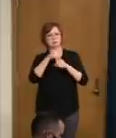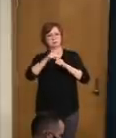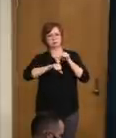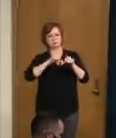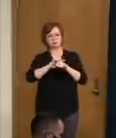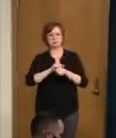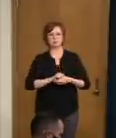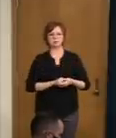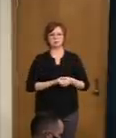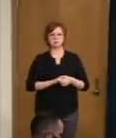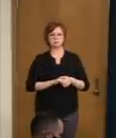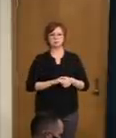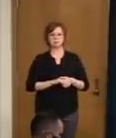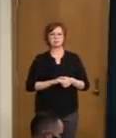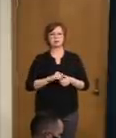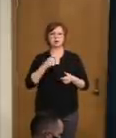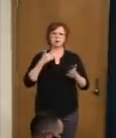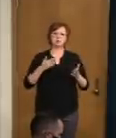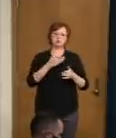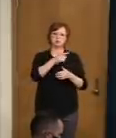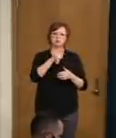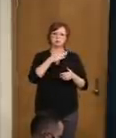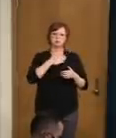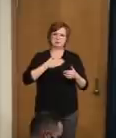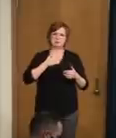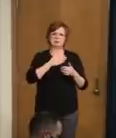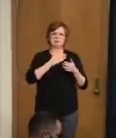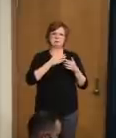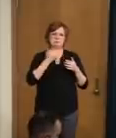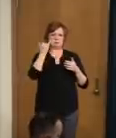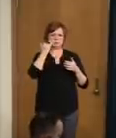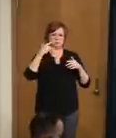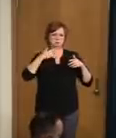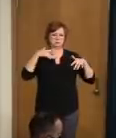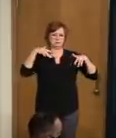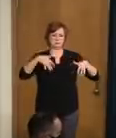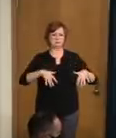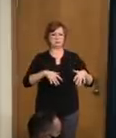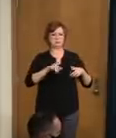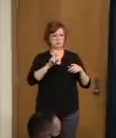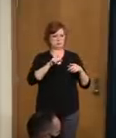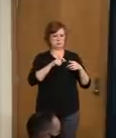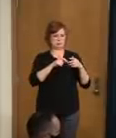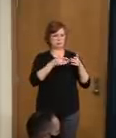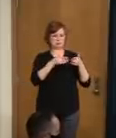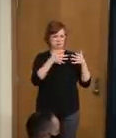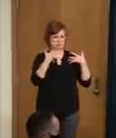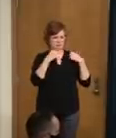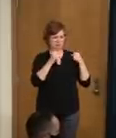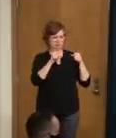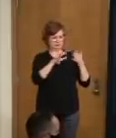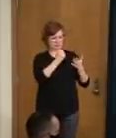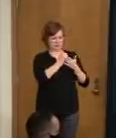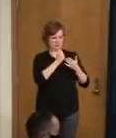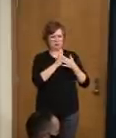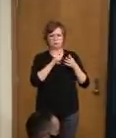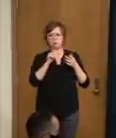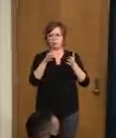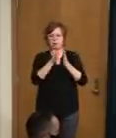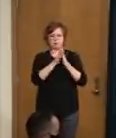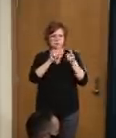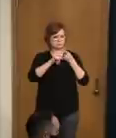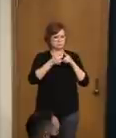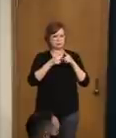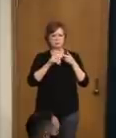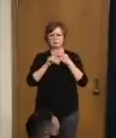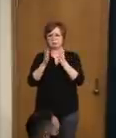encourage individuals to really reach out to public health for or social services support, reach out to friends and family. COVID is